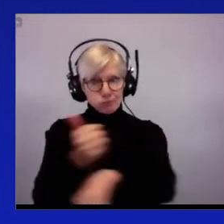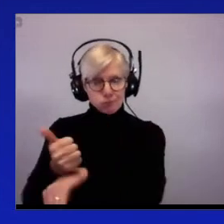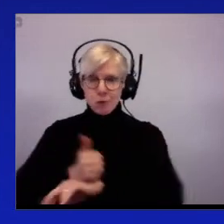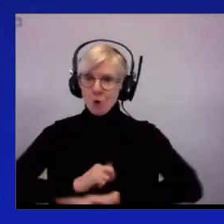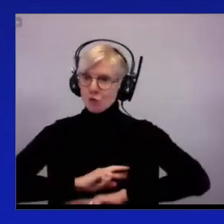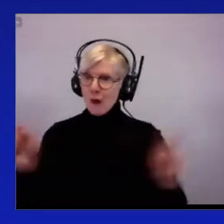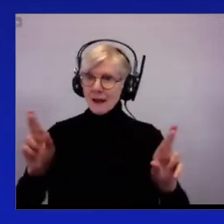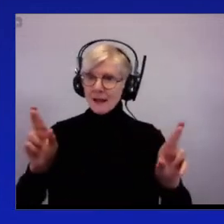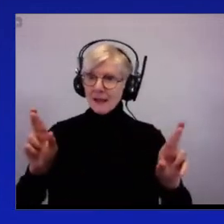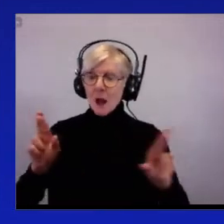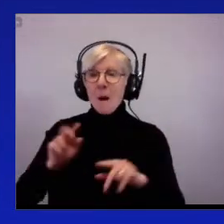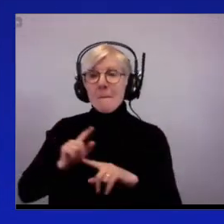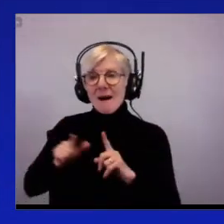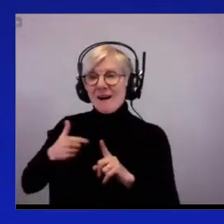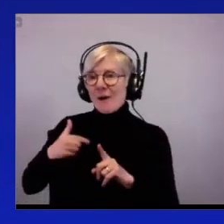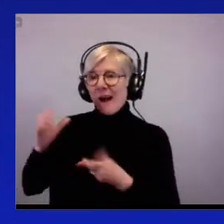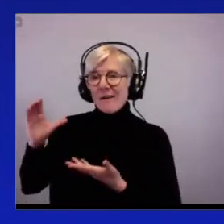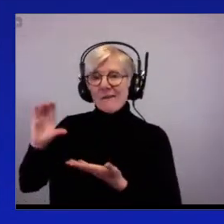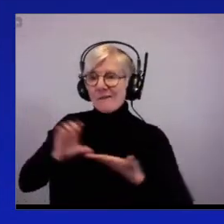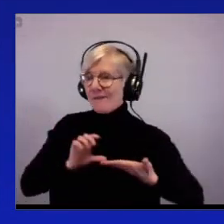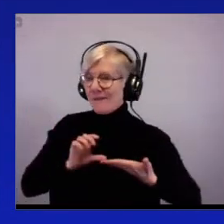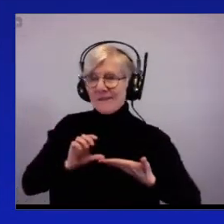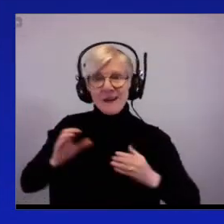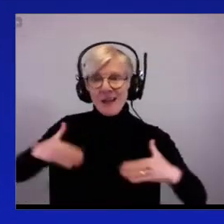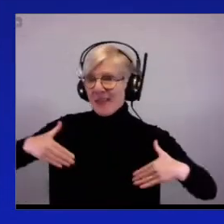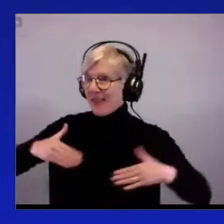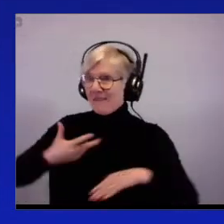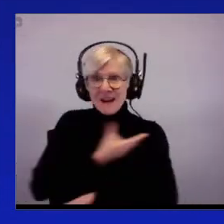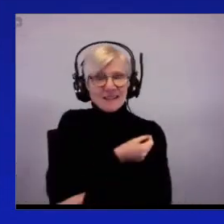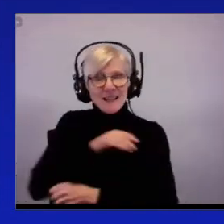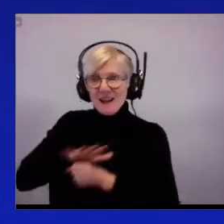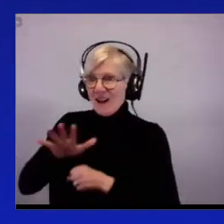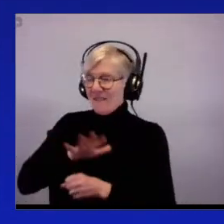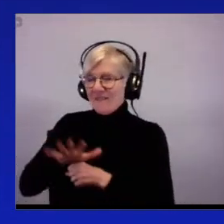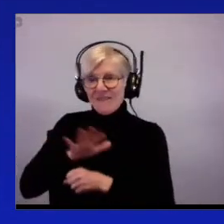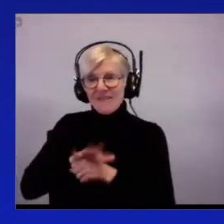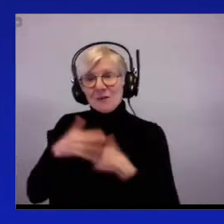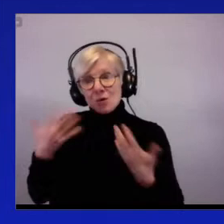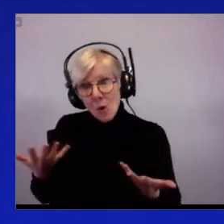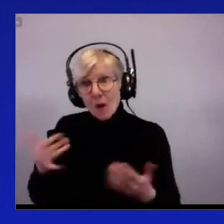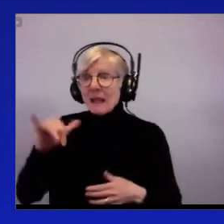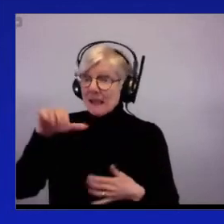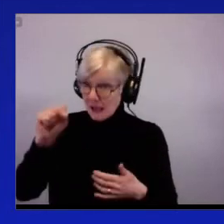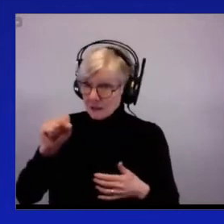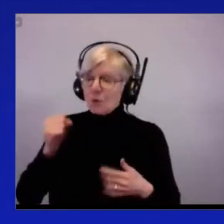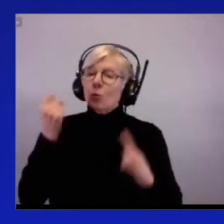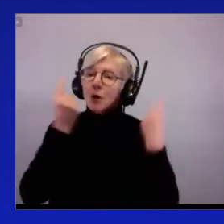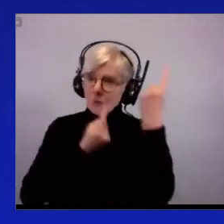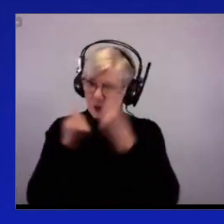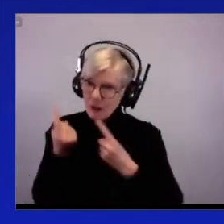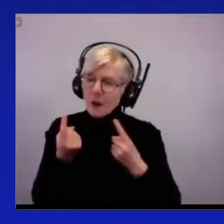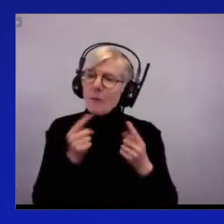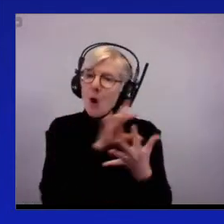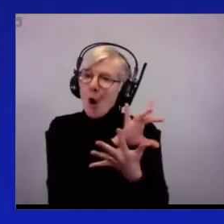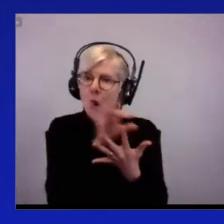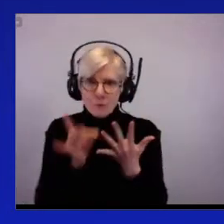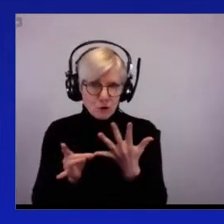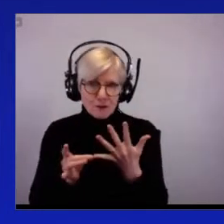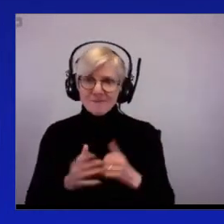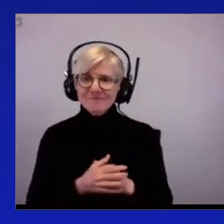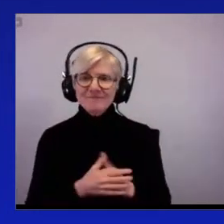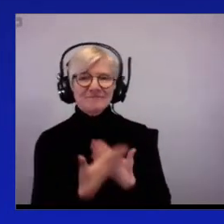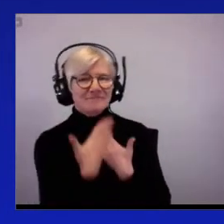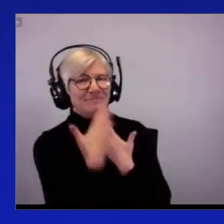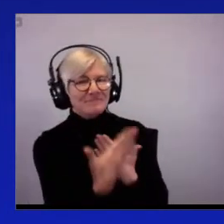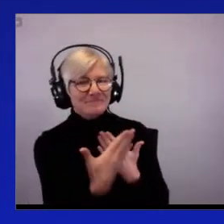more vaccine and we can just turn all those options open. And so the answer to both those questions are yes, the team is looking at that right now. Okay, amazing.